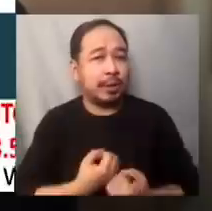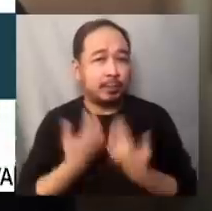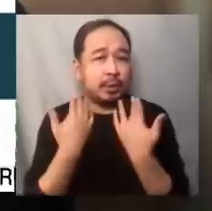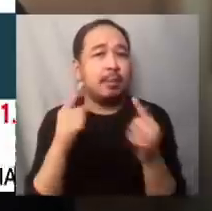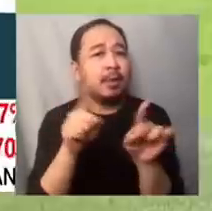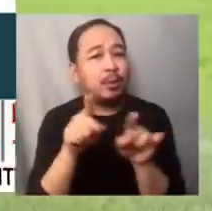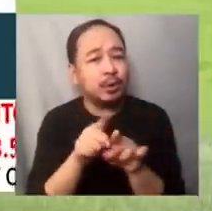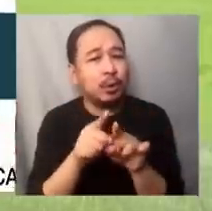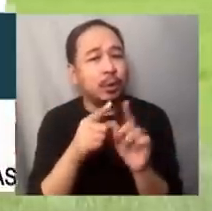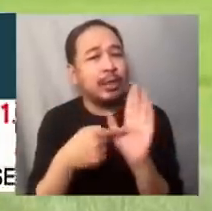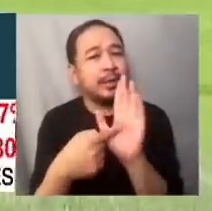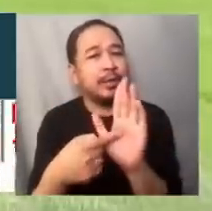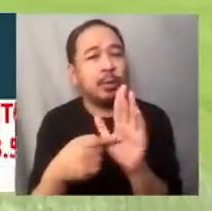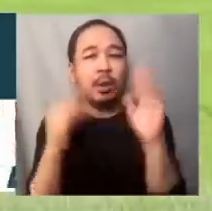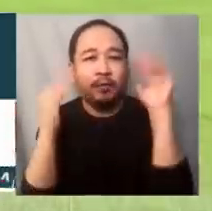world.